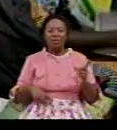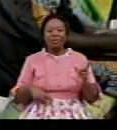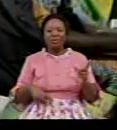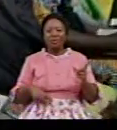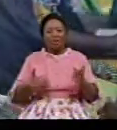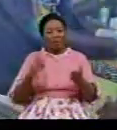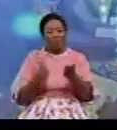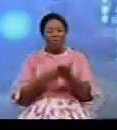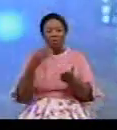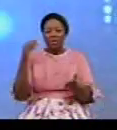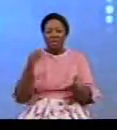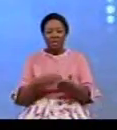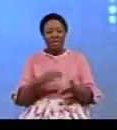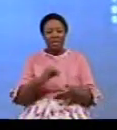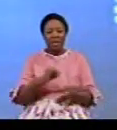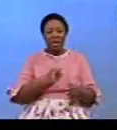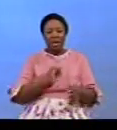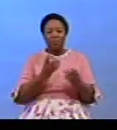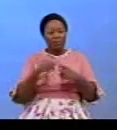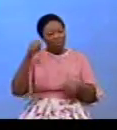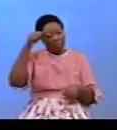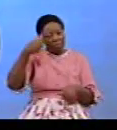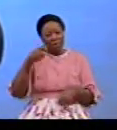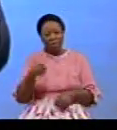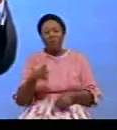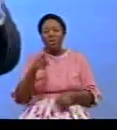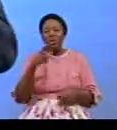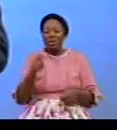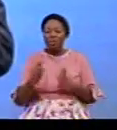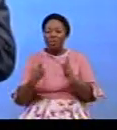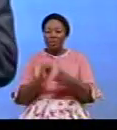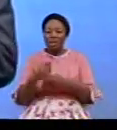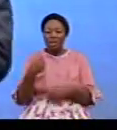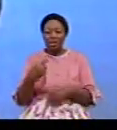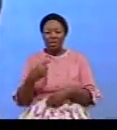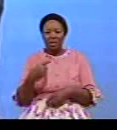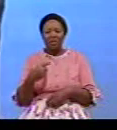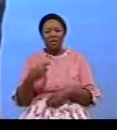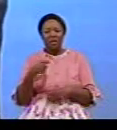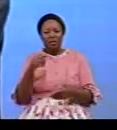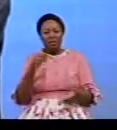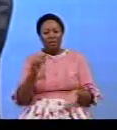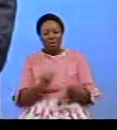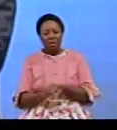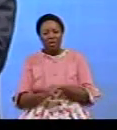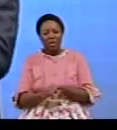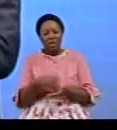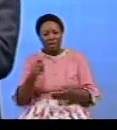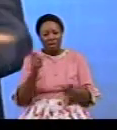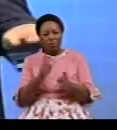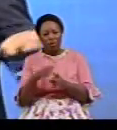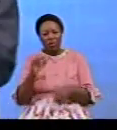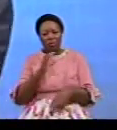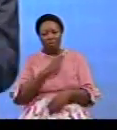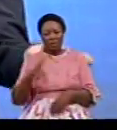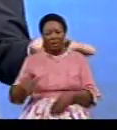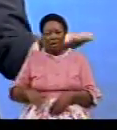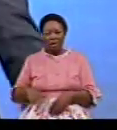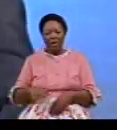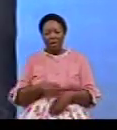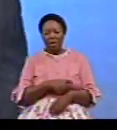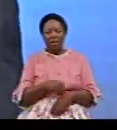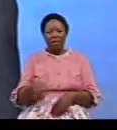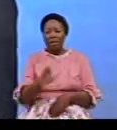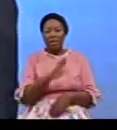bowed and eyes closed. Here is that moment when you allow the Lord